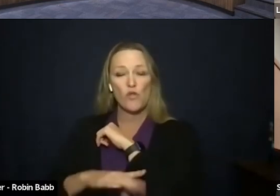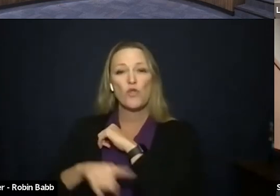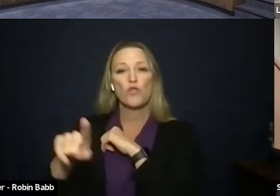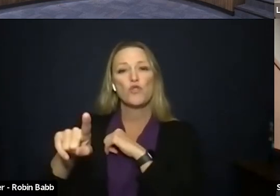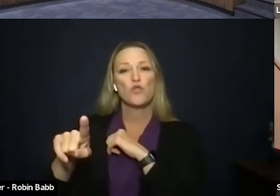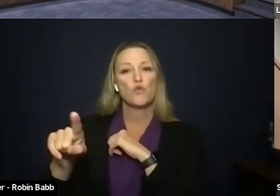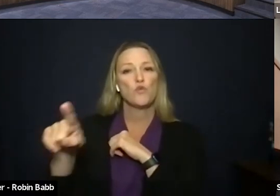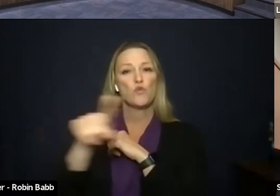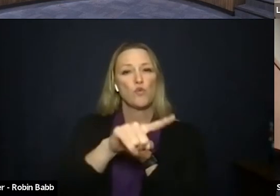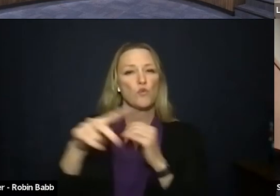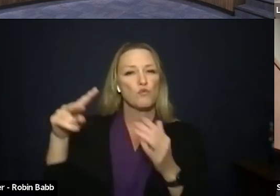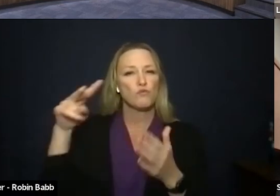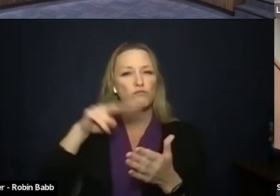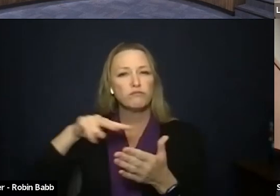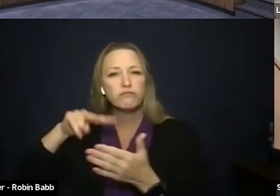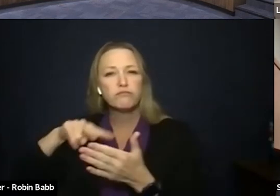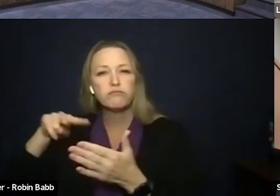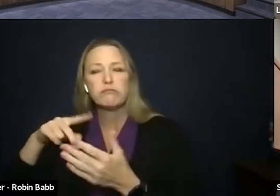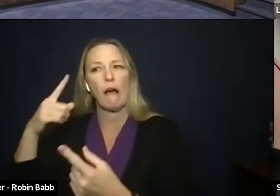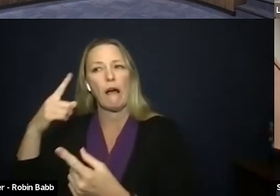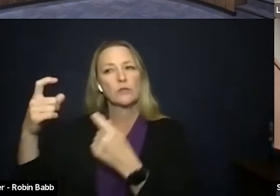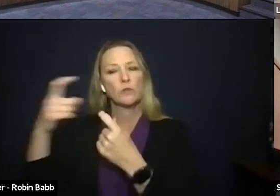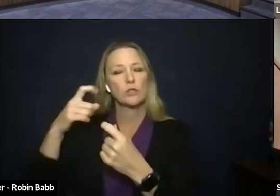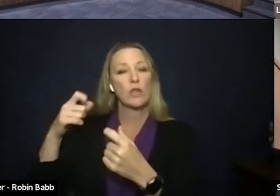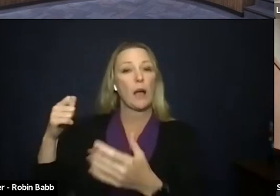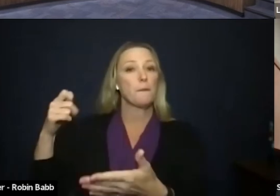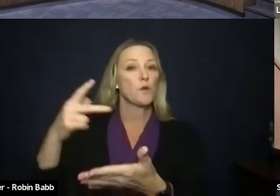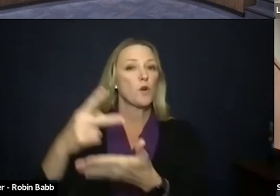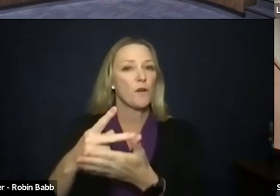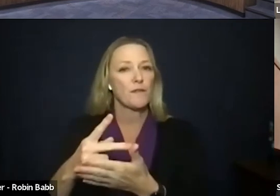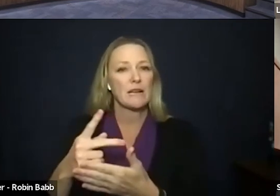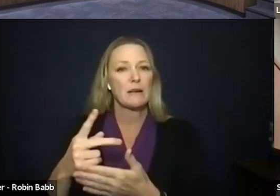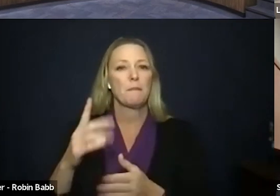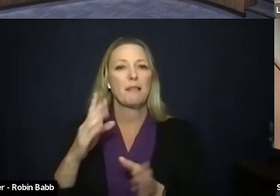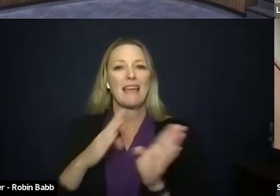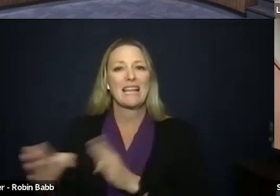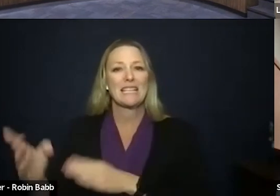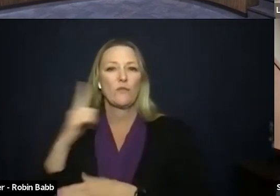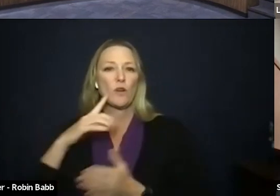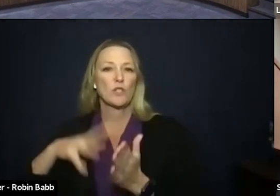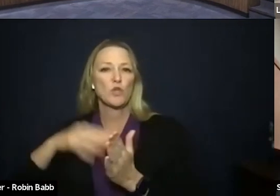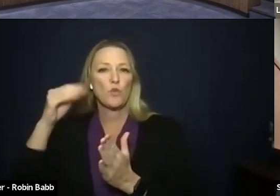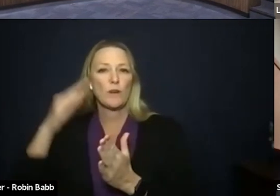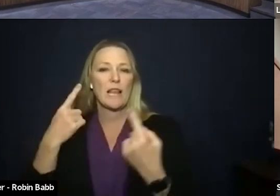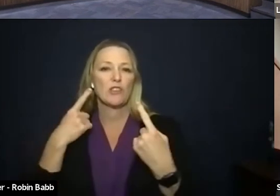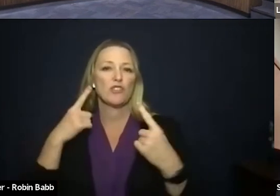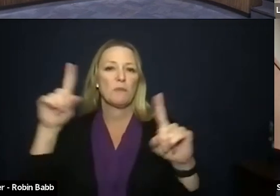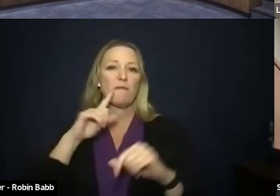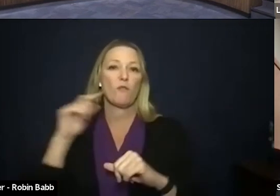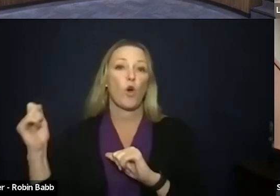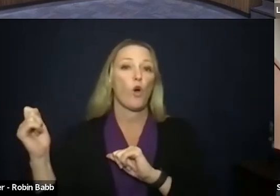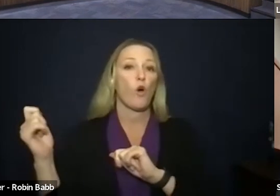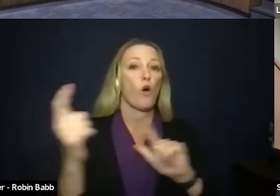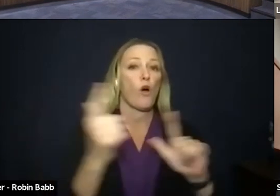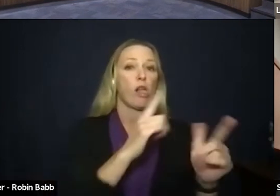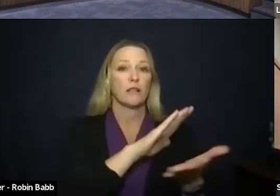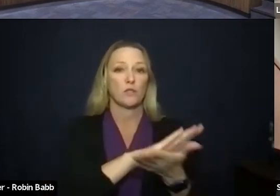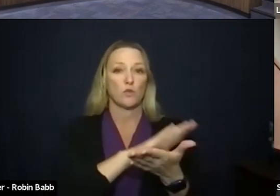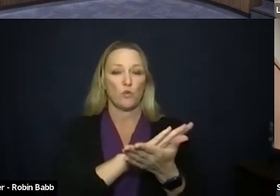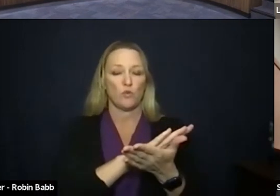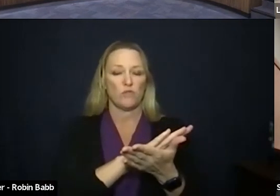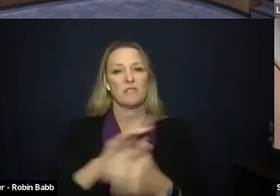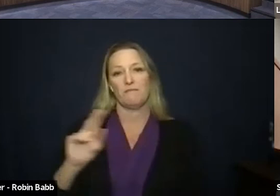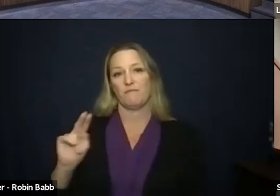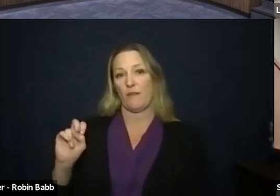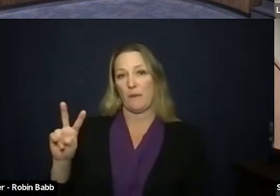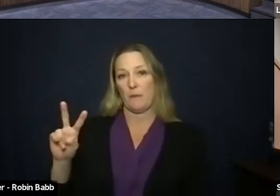learn about and ask questions about and ultimately approve the single plans for student achievement for all of our schools on november 16th